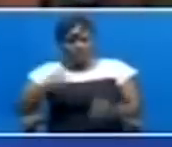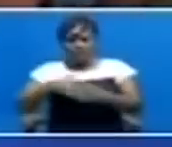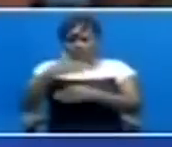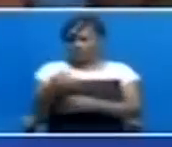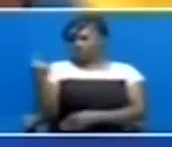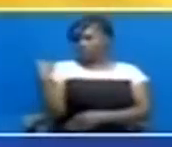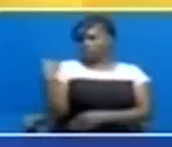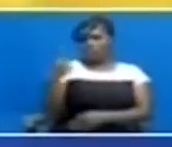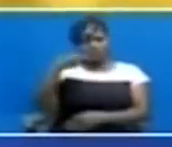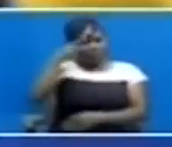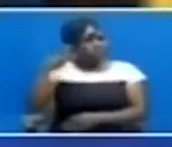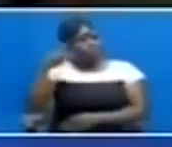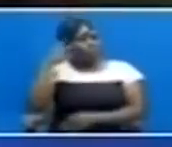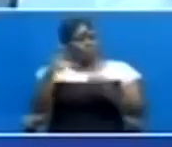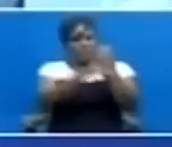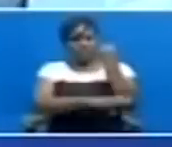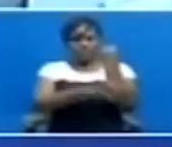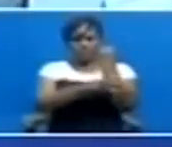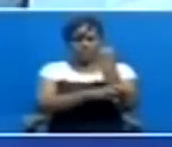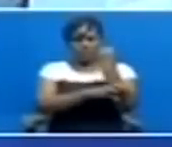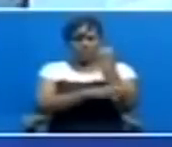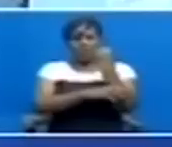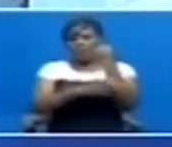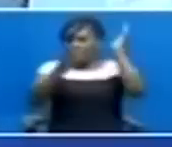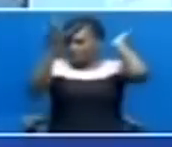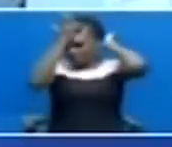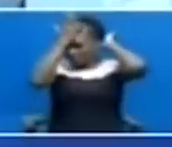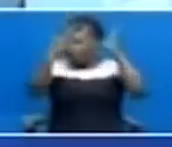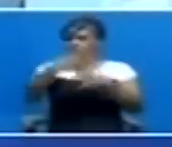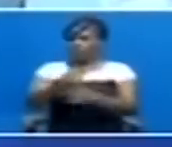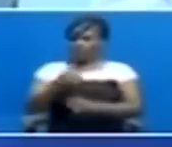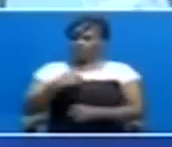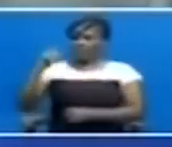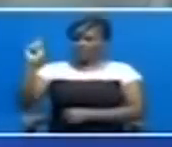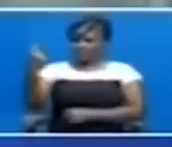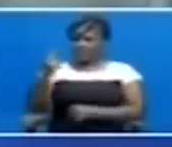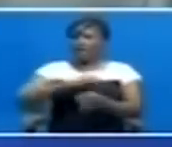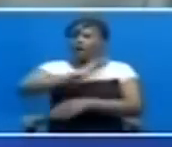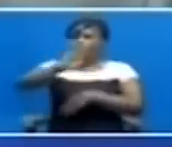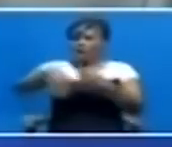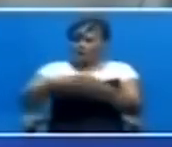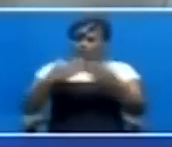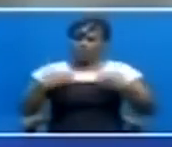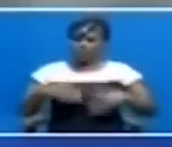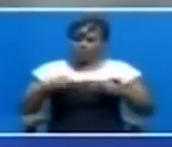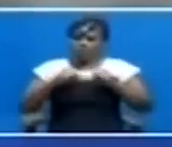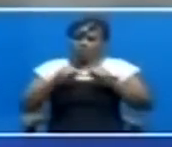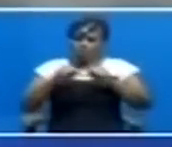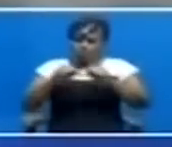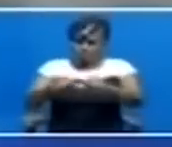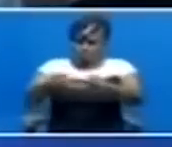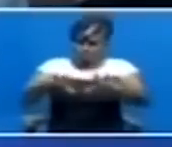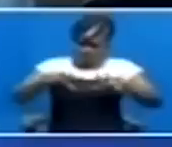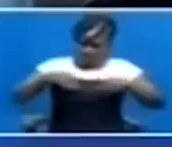the recent terror activities experienced in the country, Bishop Rotich is confident that Kenyans from all walks of life will continue to